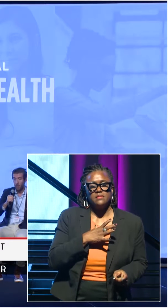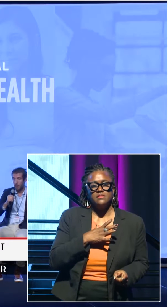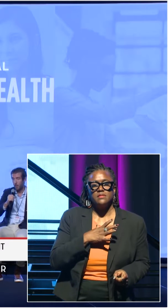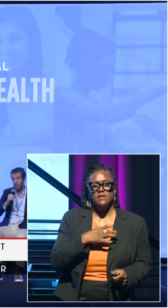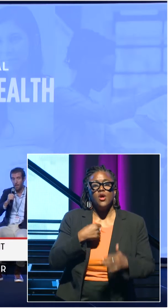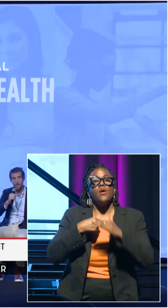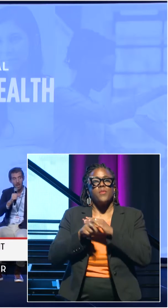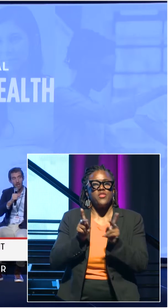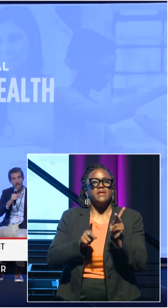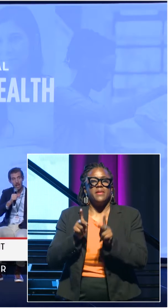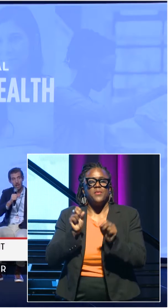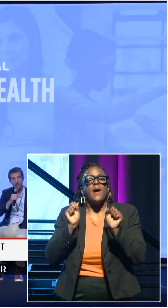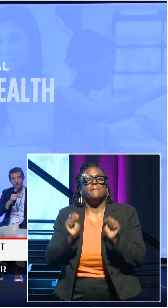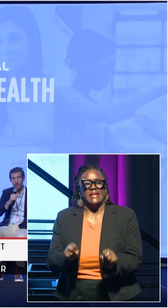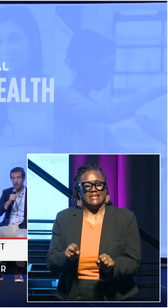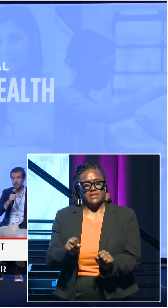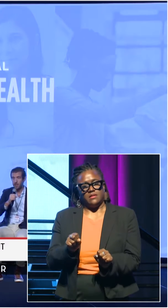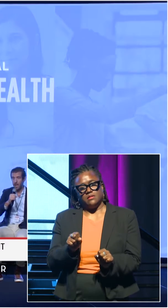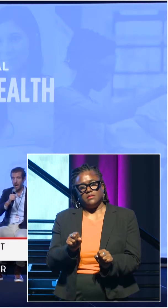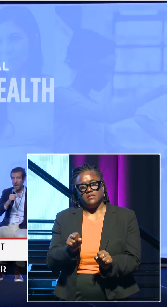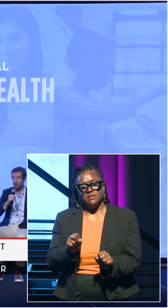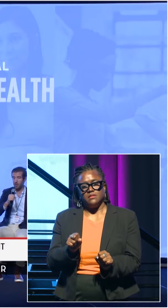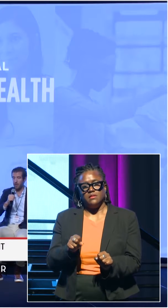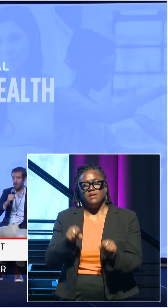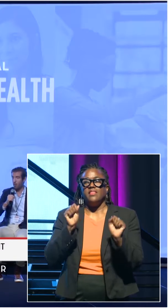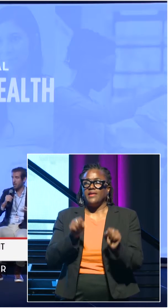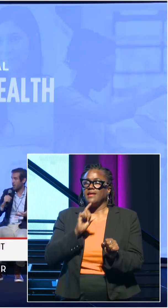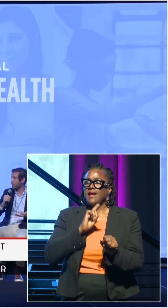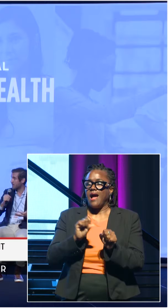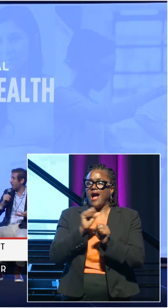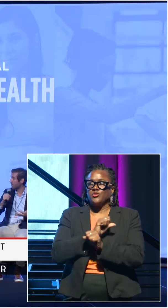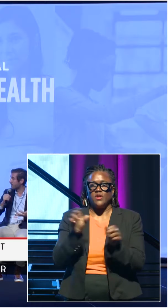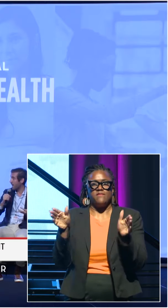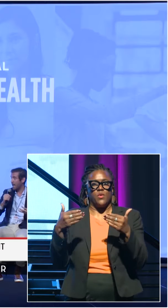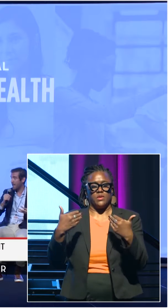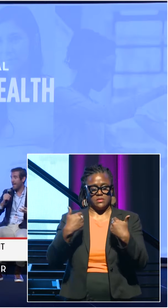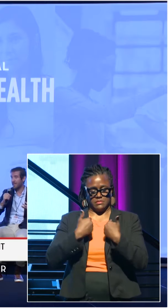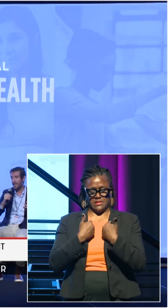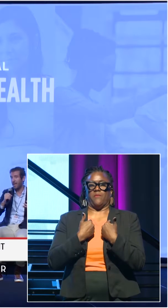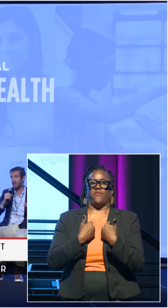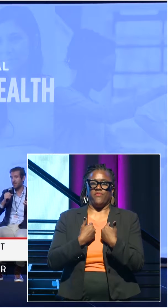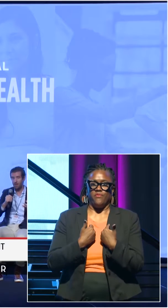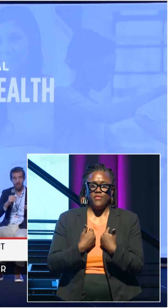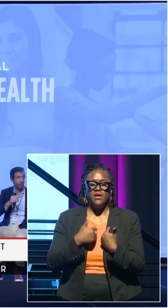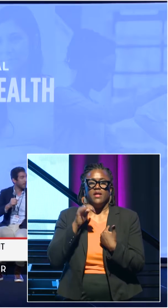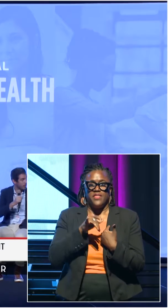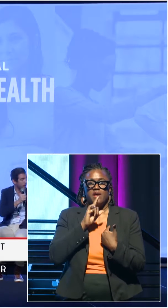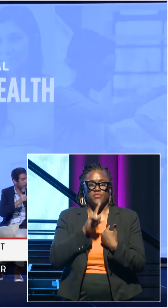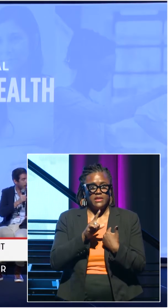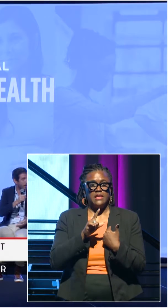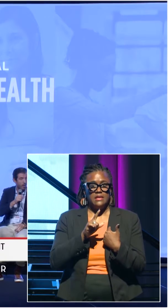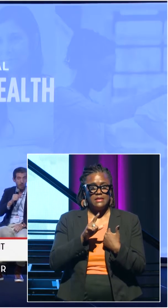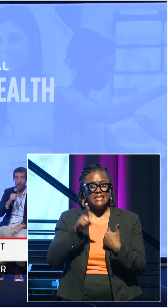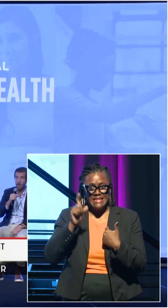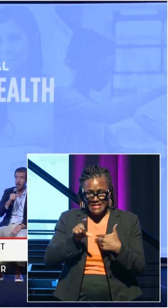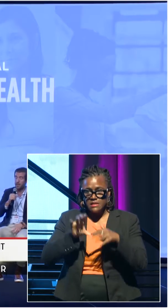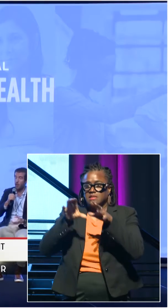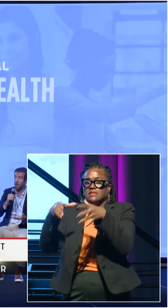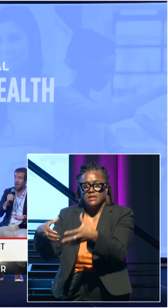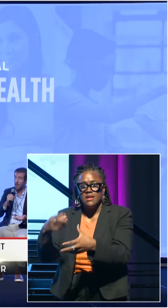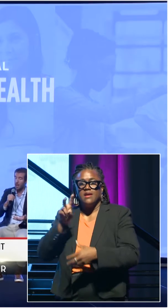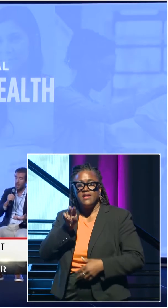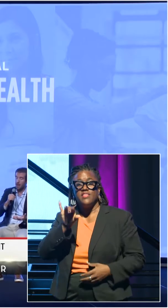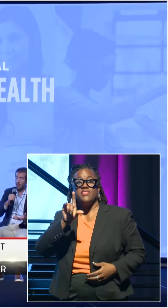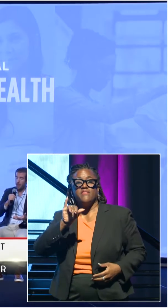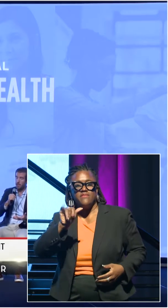and birthing people the ability to actually focus on themselves. And that takes the village that you're talking about. And so